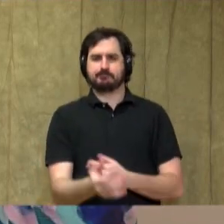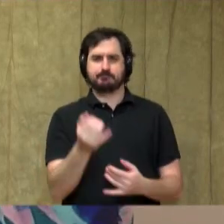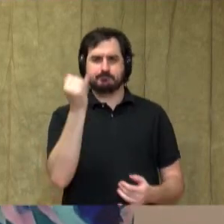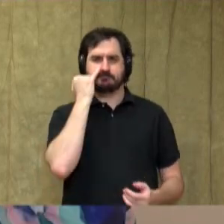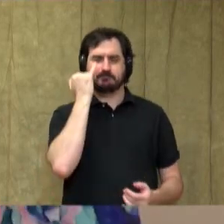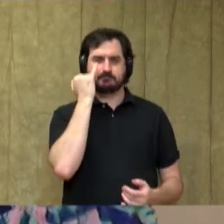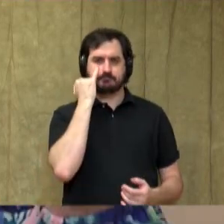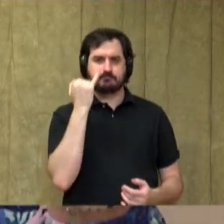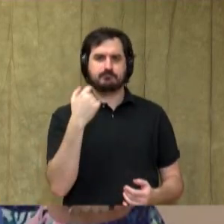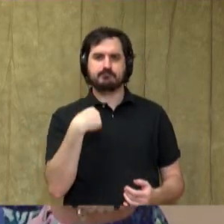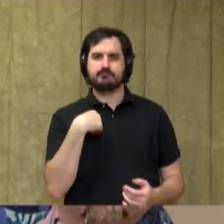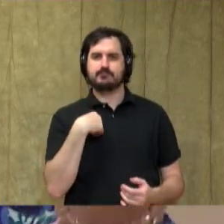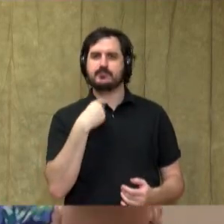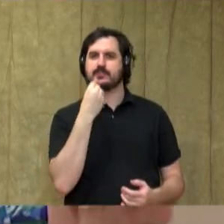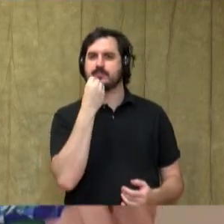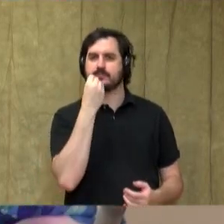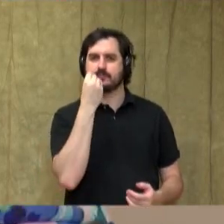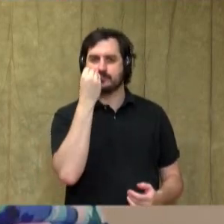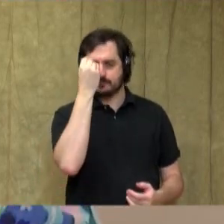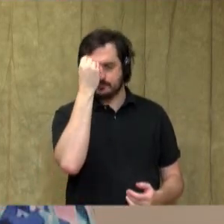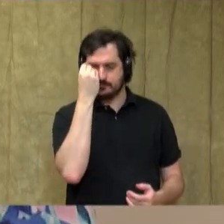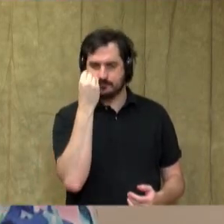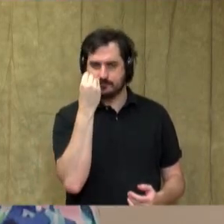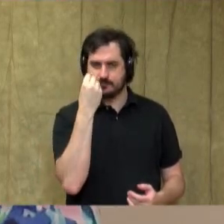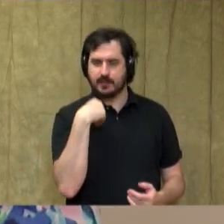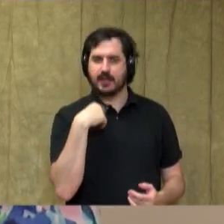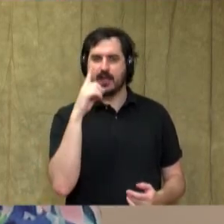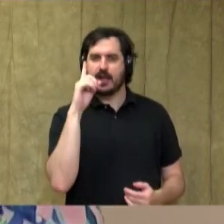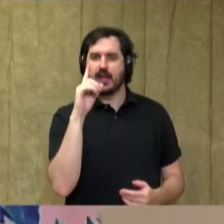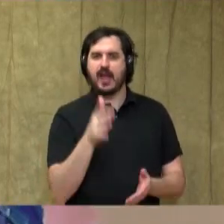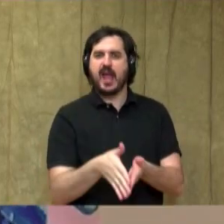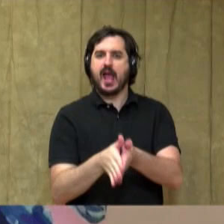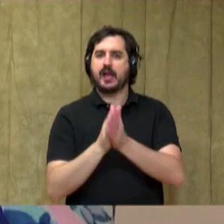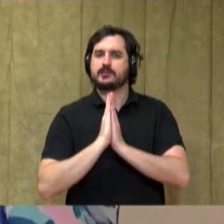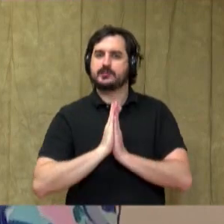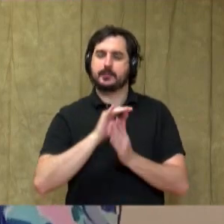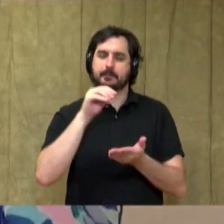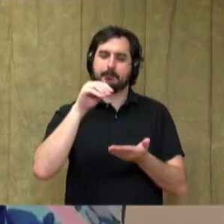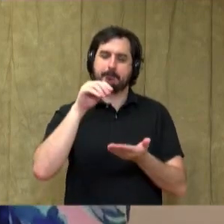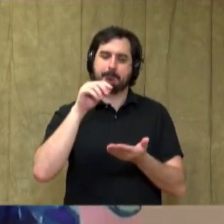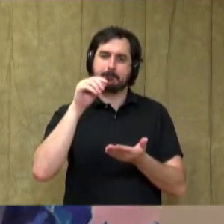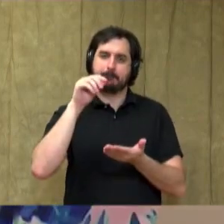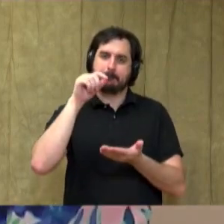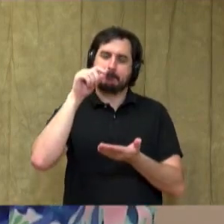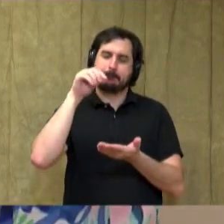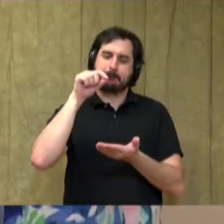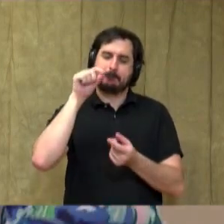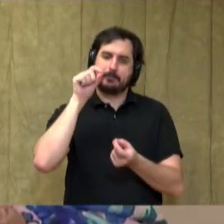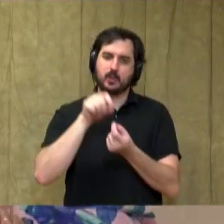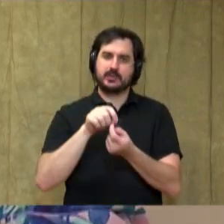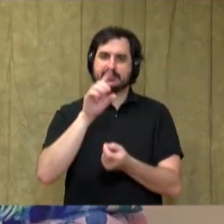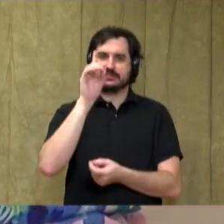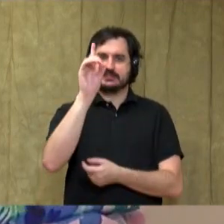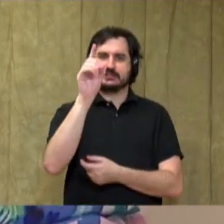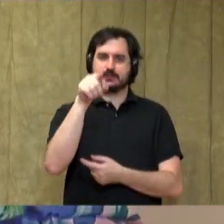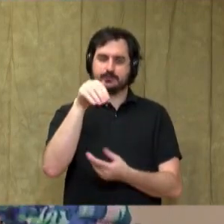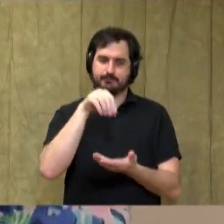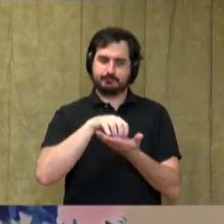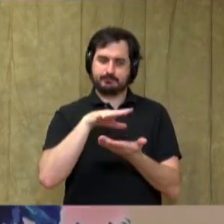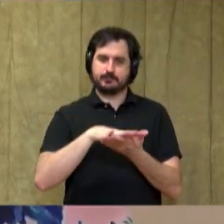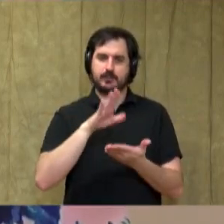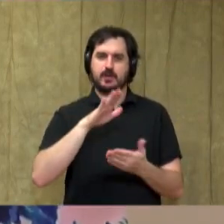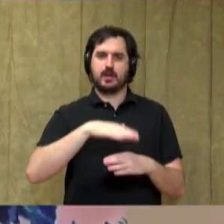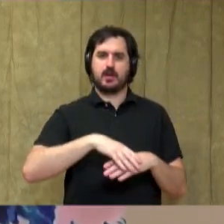you to plot point D? And I told you that the coordinates